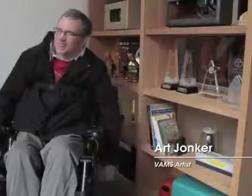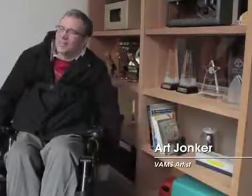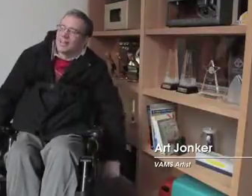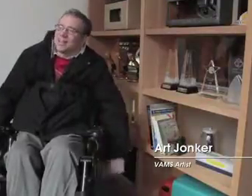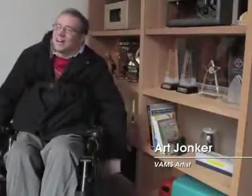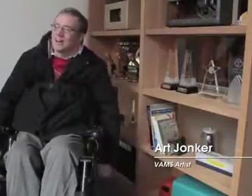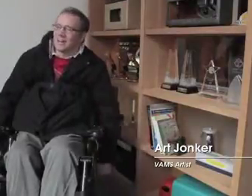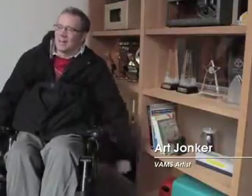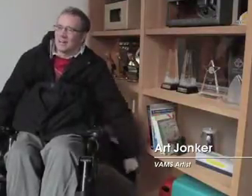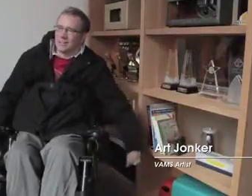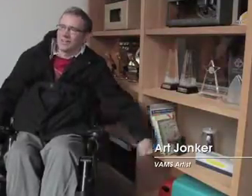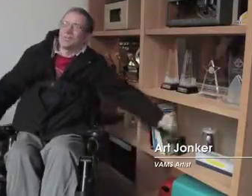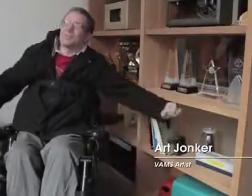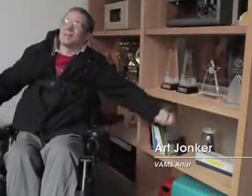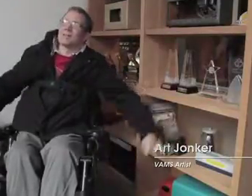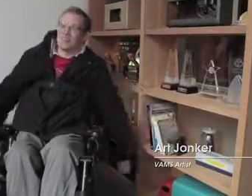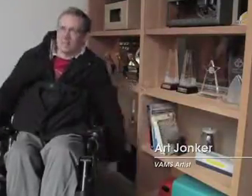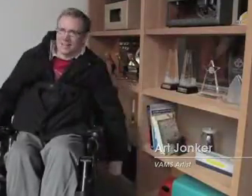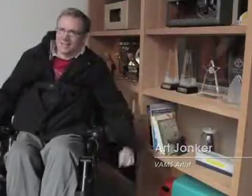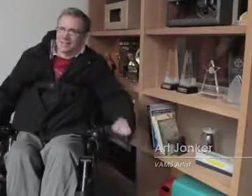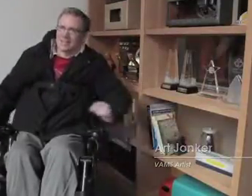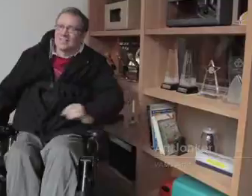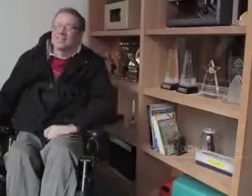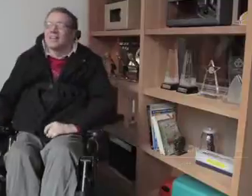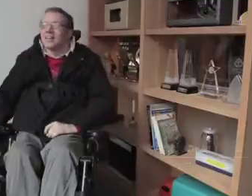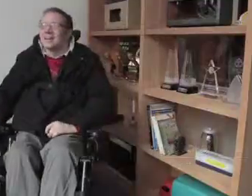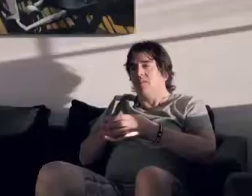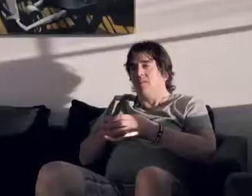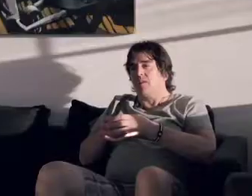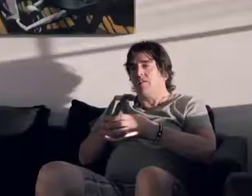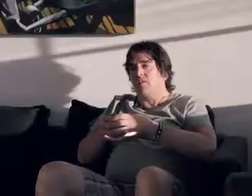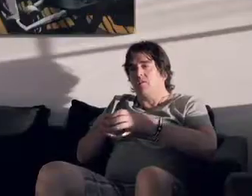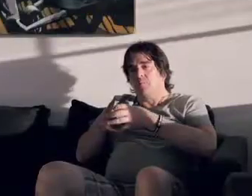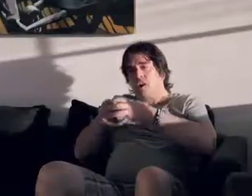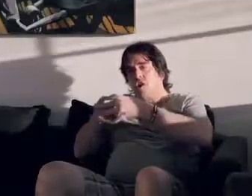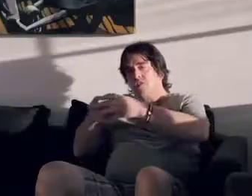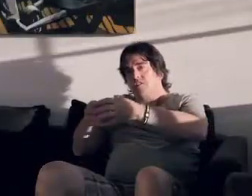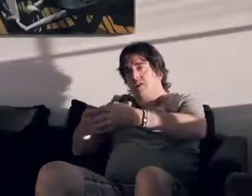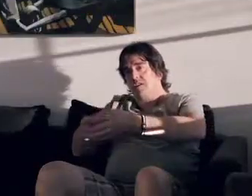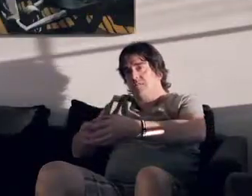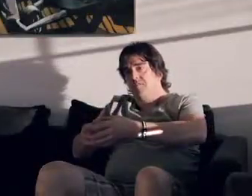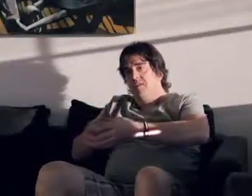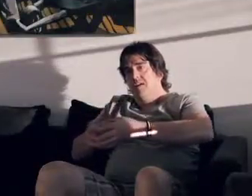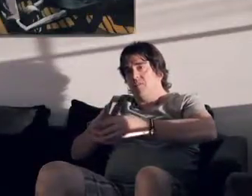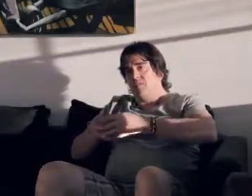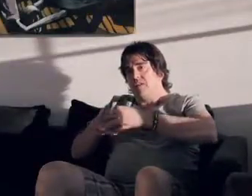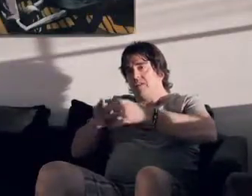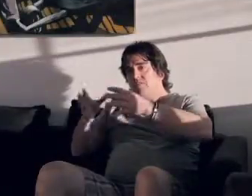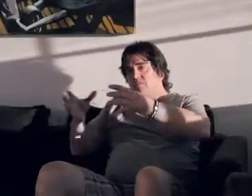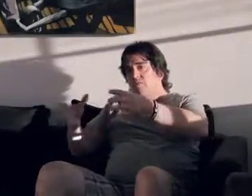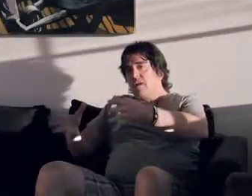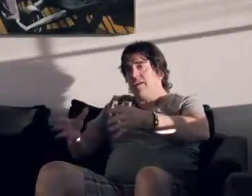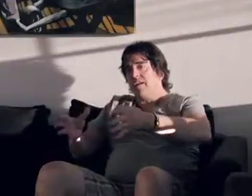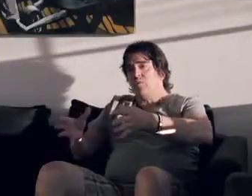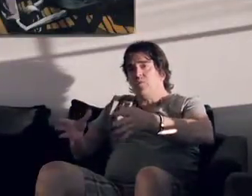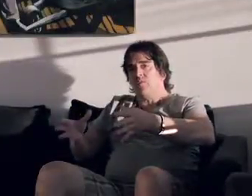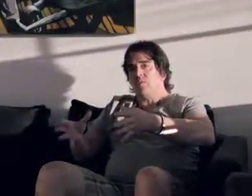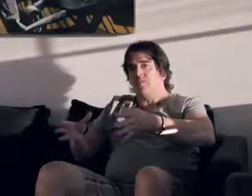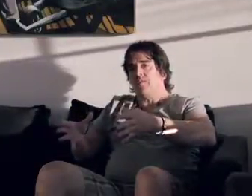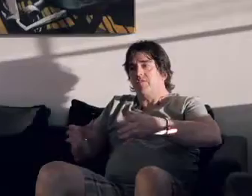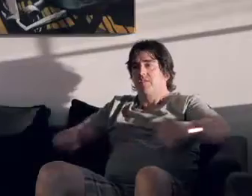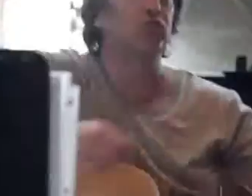painting, I went all over the place with my ideas. And when I started to put my heart into my life, I realized that with the writing is